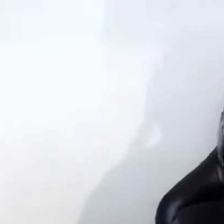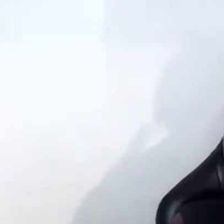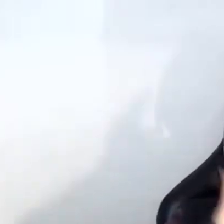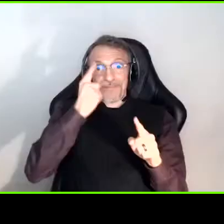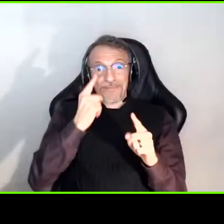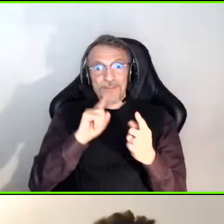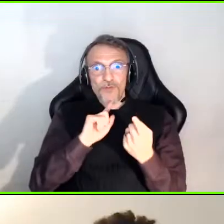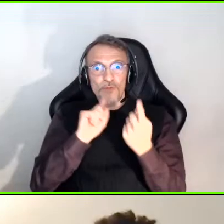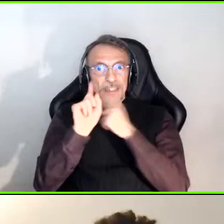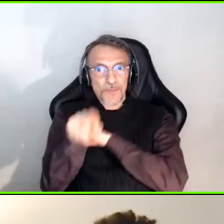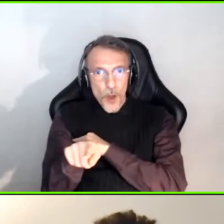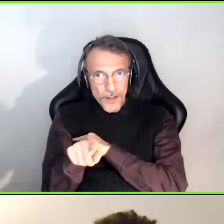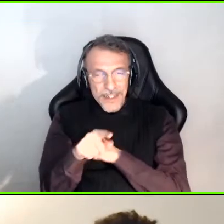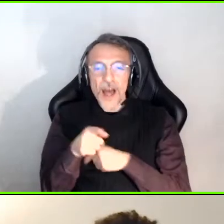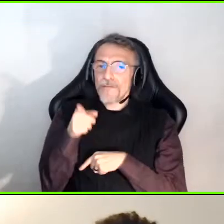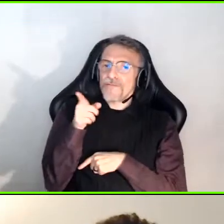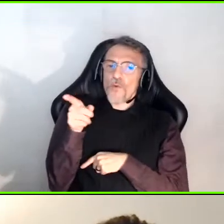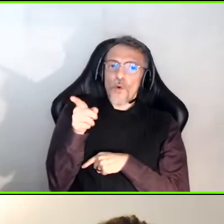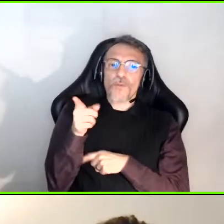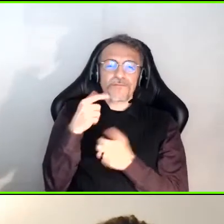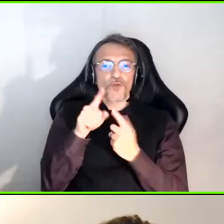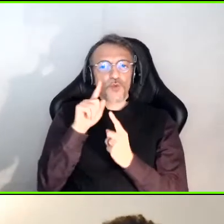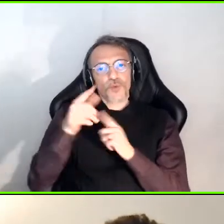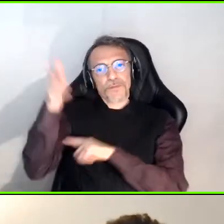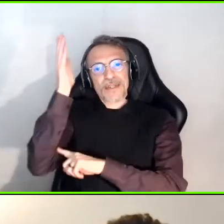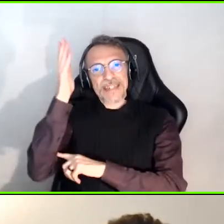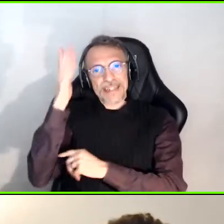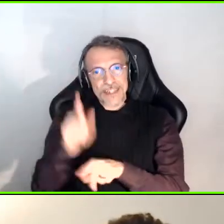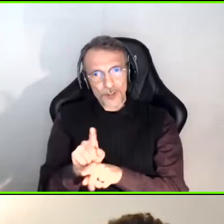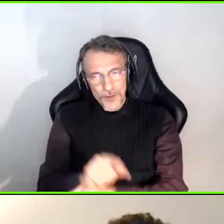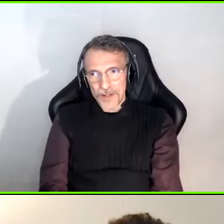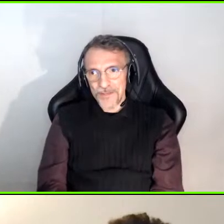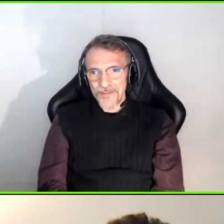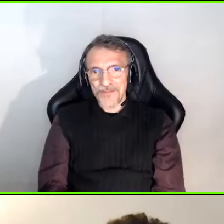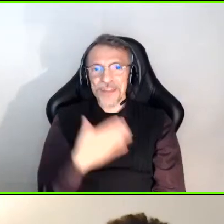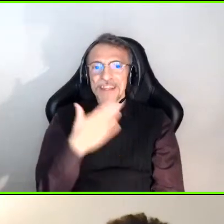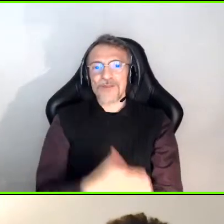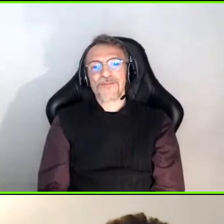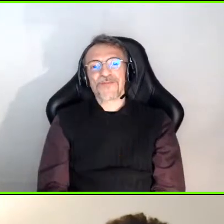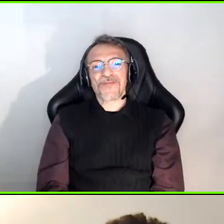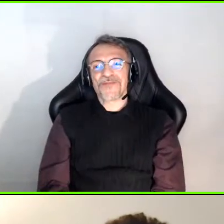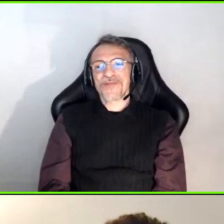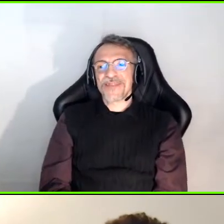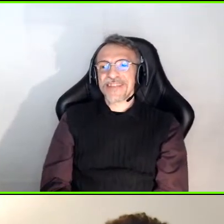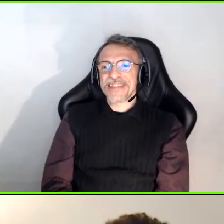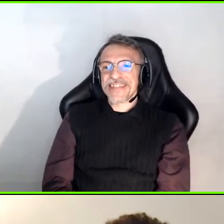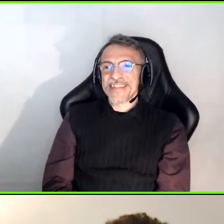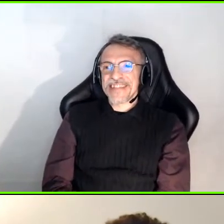and also for him to give his presentation. Thank you.